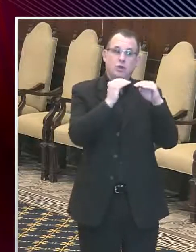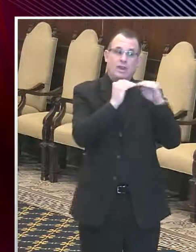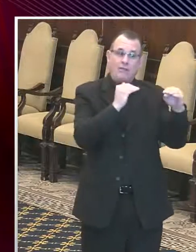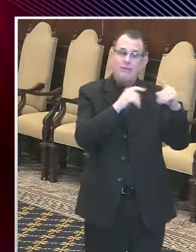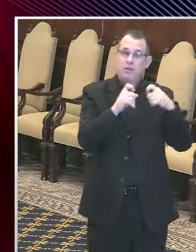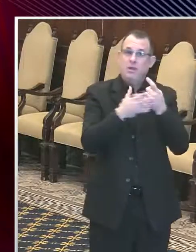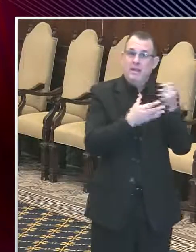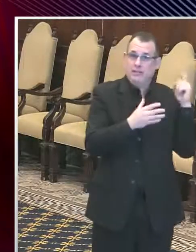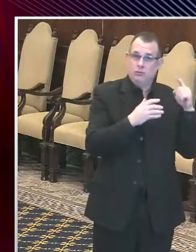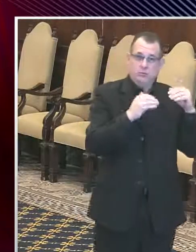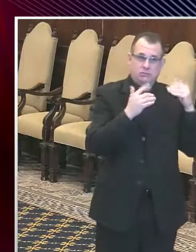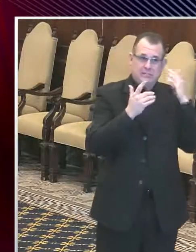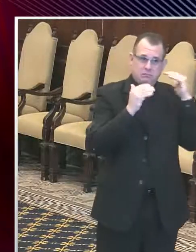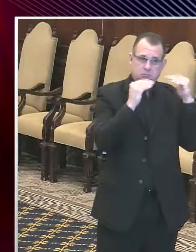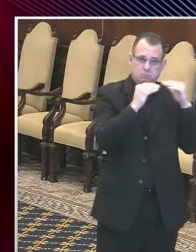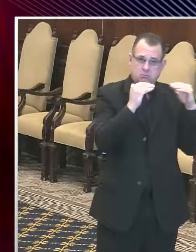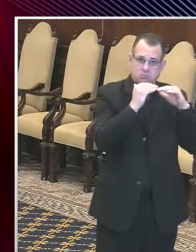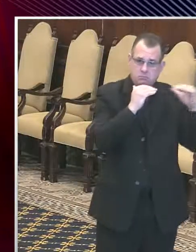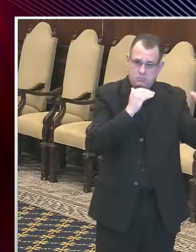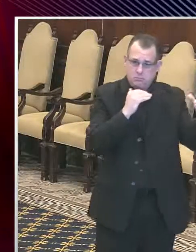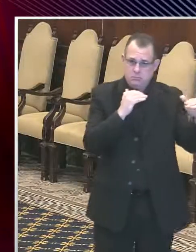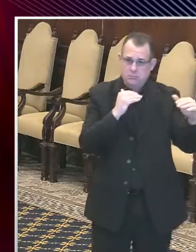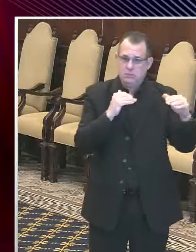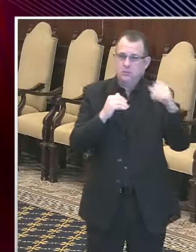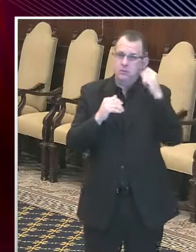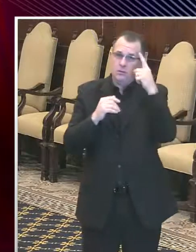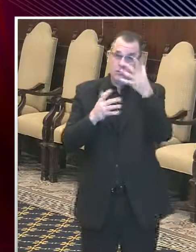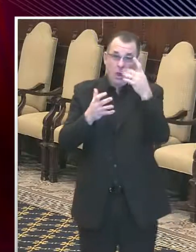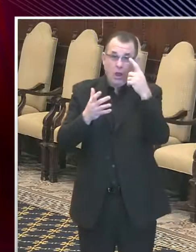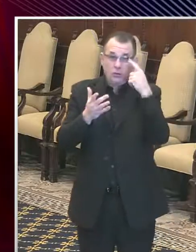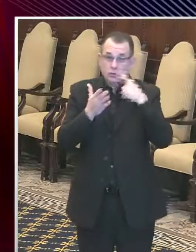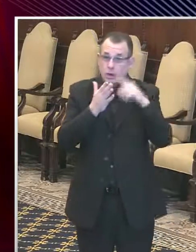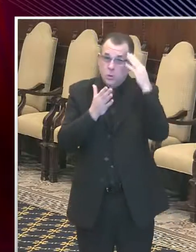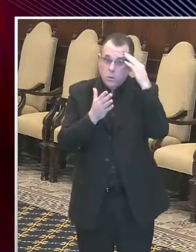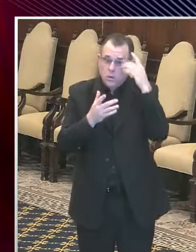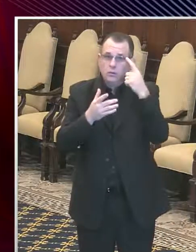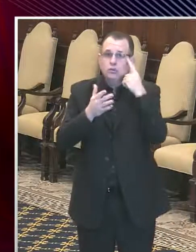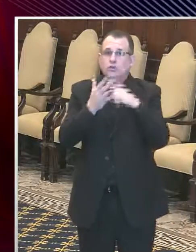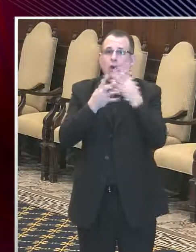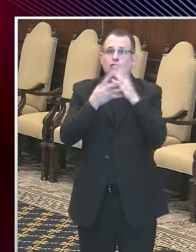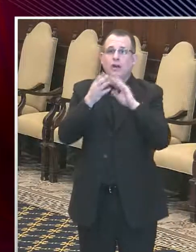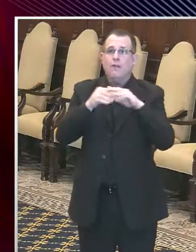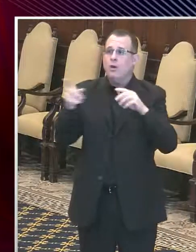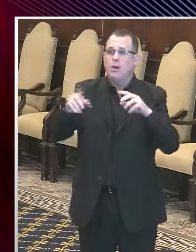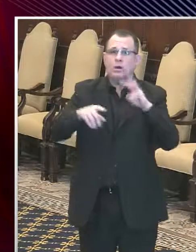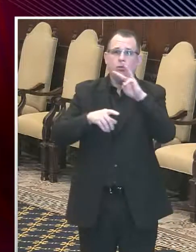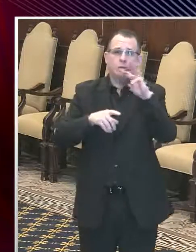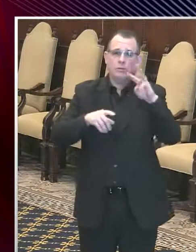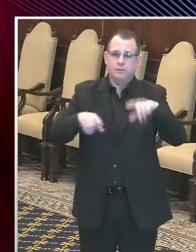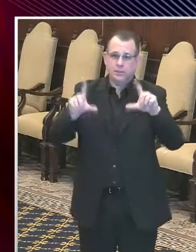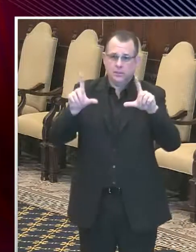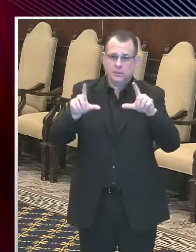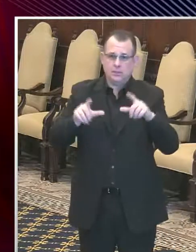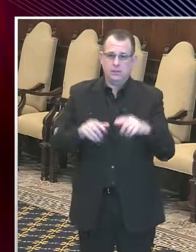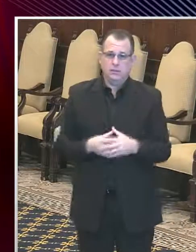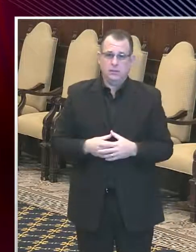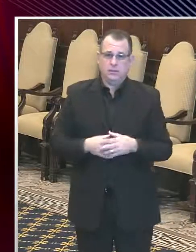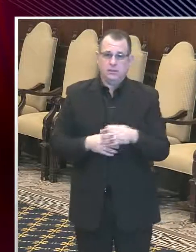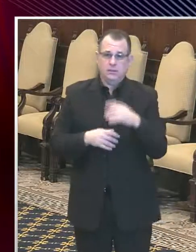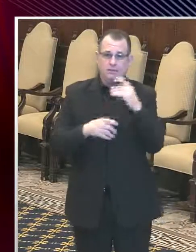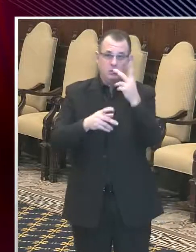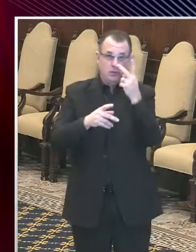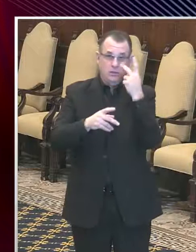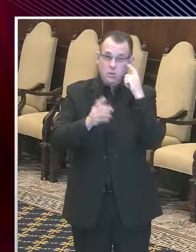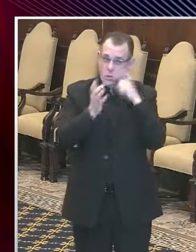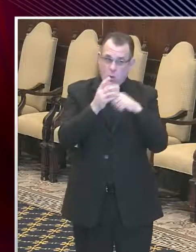graph on the website if you want to get a better sense for our trends. We're continuing to see clusters of this infection in congregate settings. The cluster in the